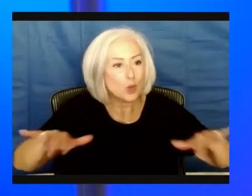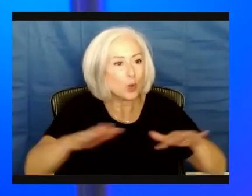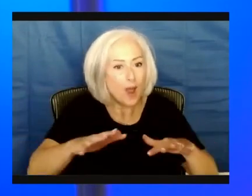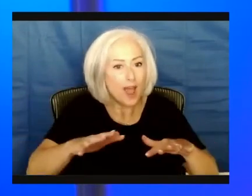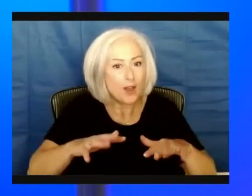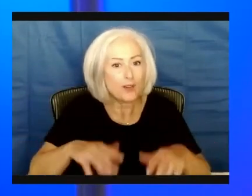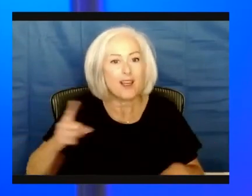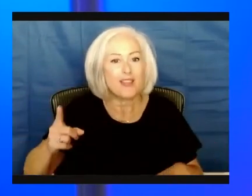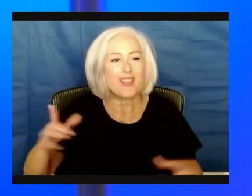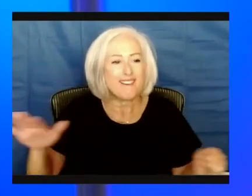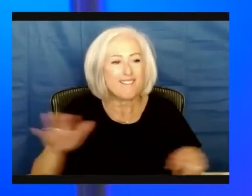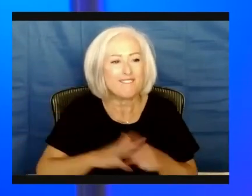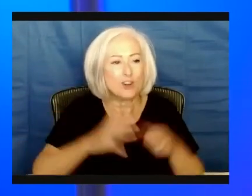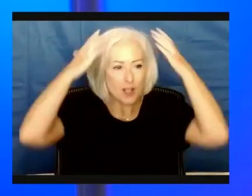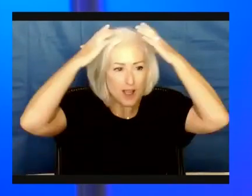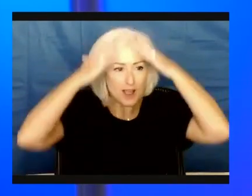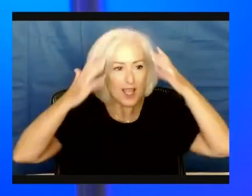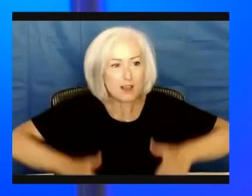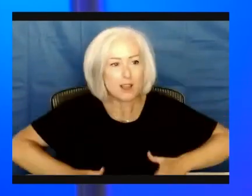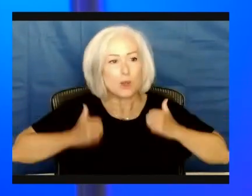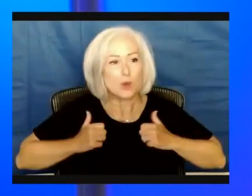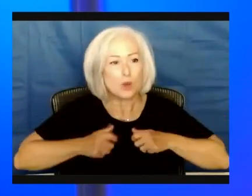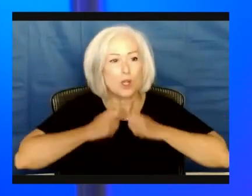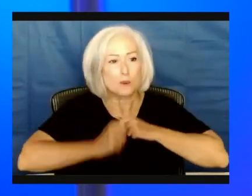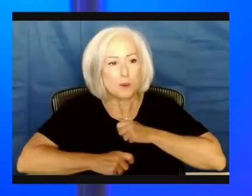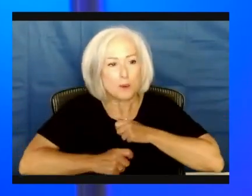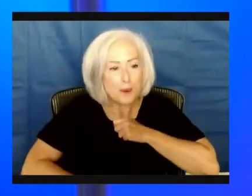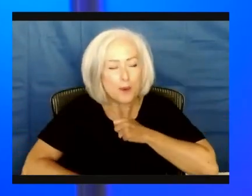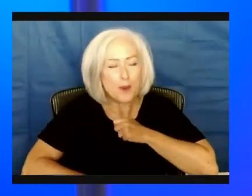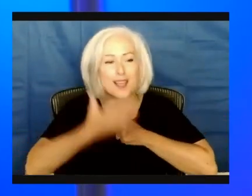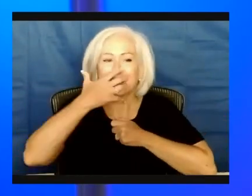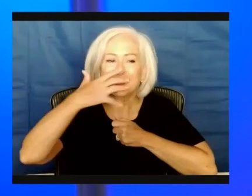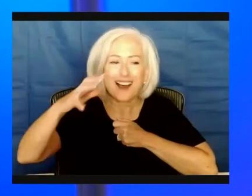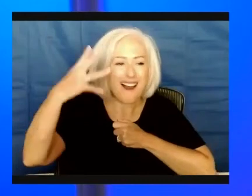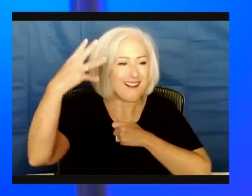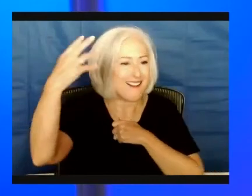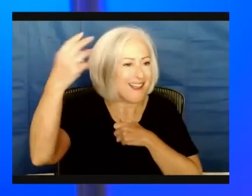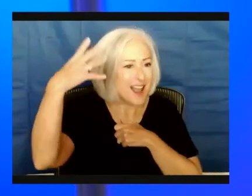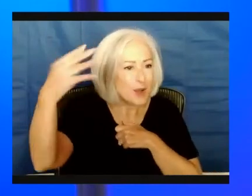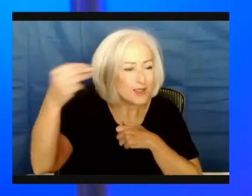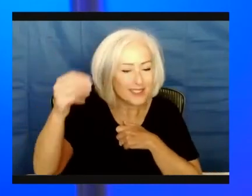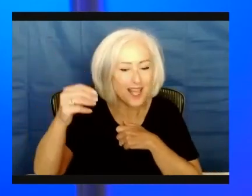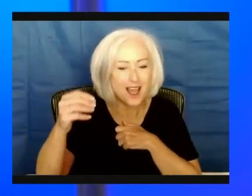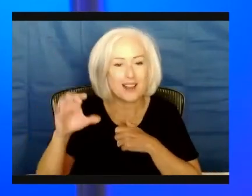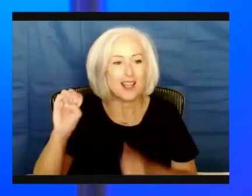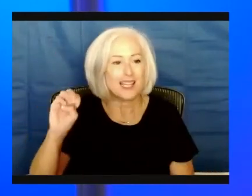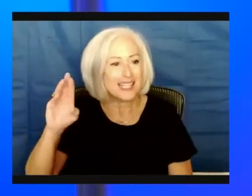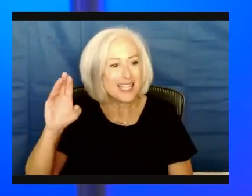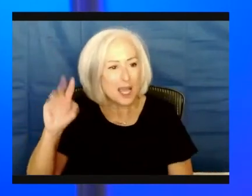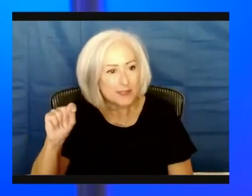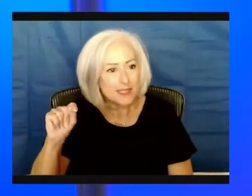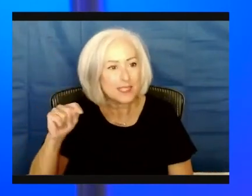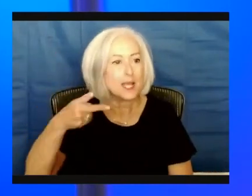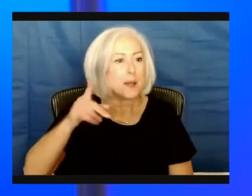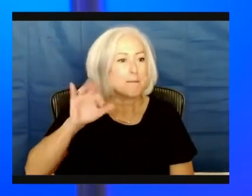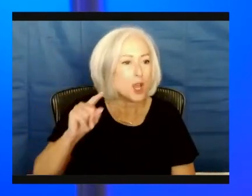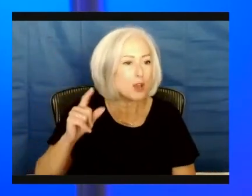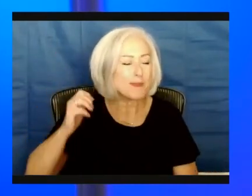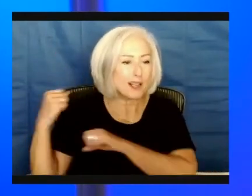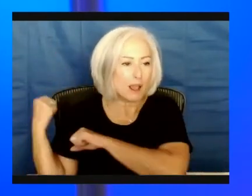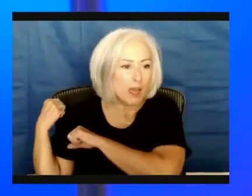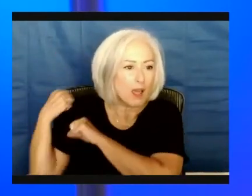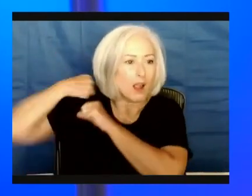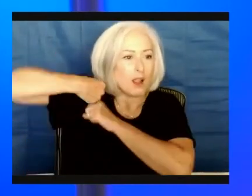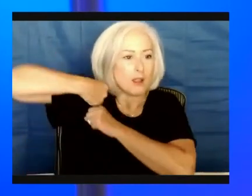gear. It's hot, it's outside. The EMTs and paramedics are carrying their medical bags and gear, which could weigh 10, 20, 30